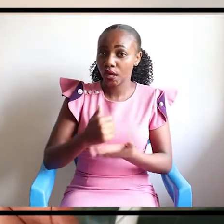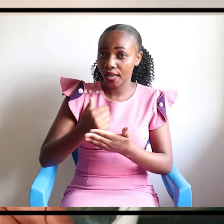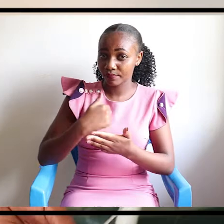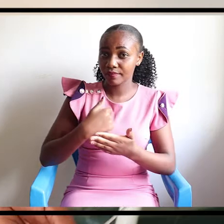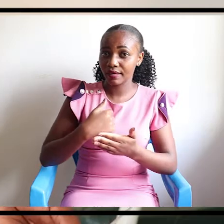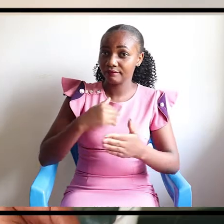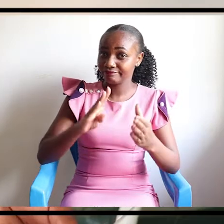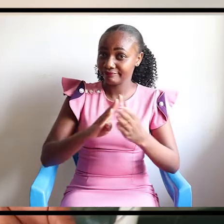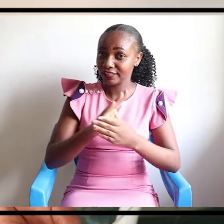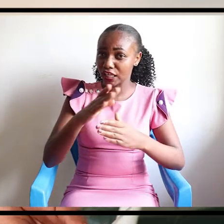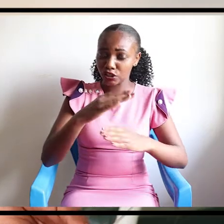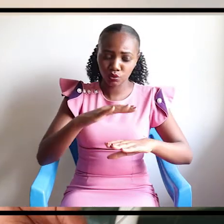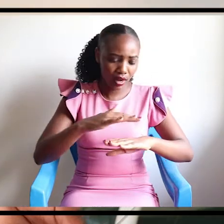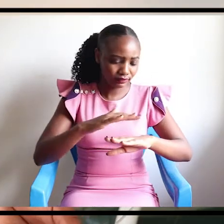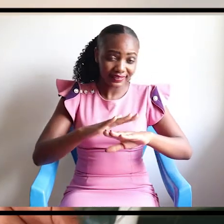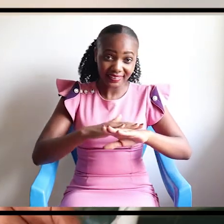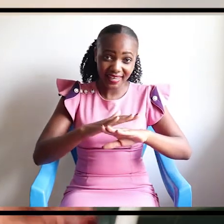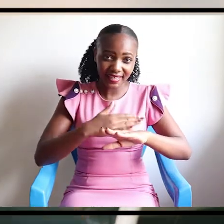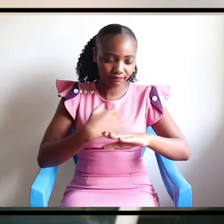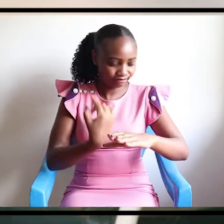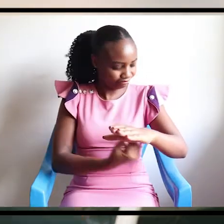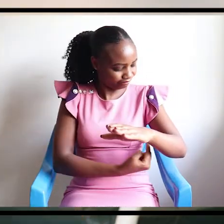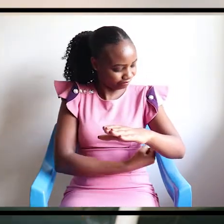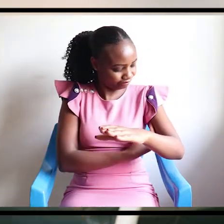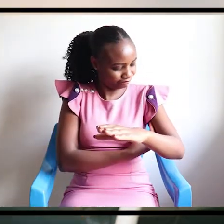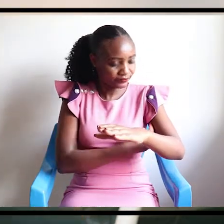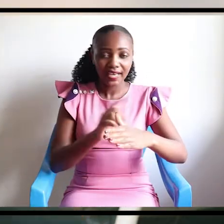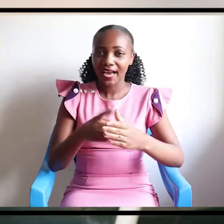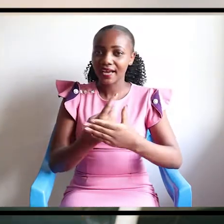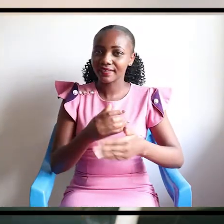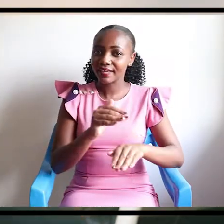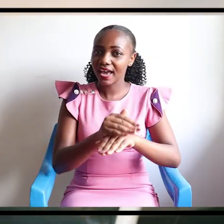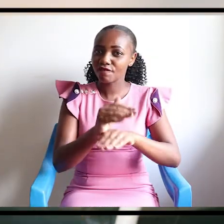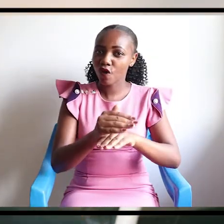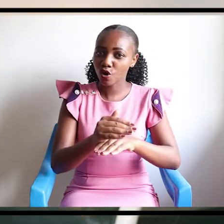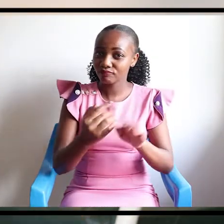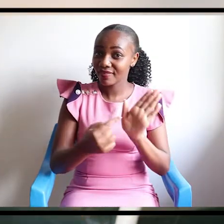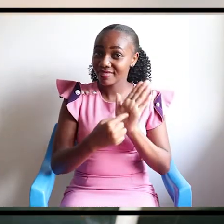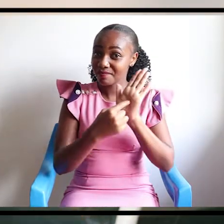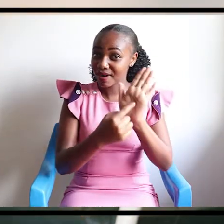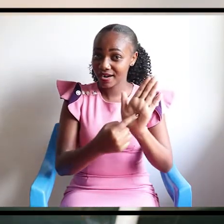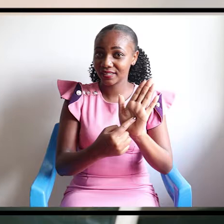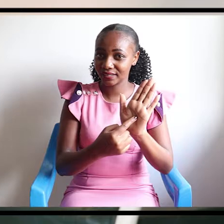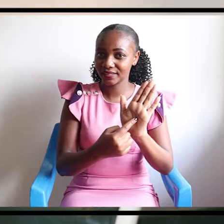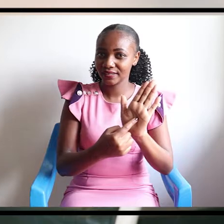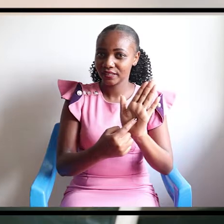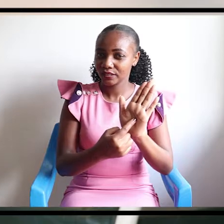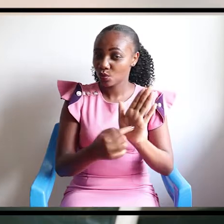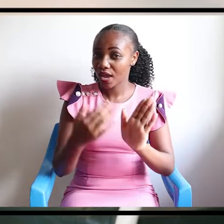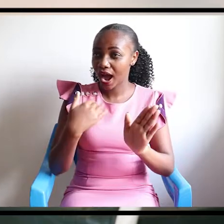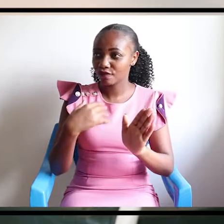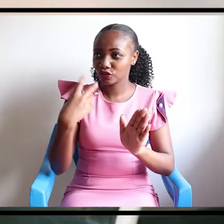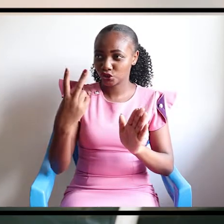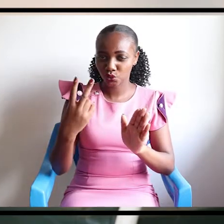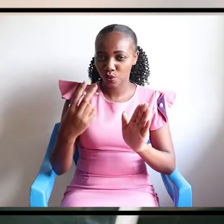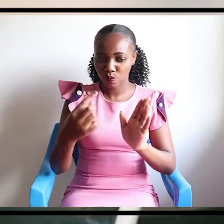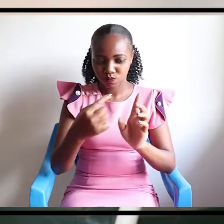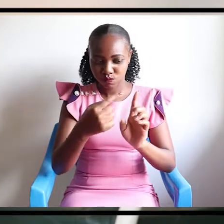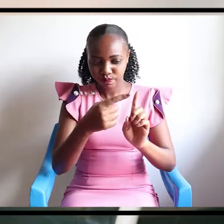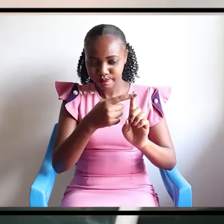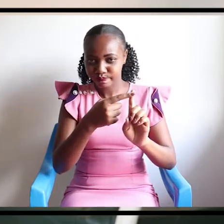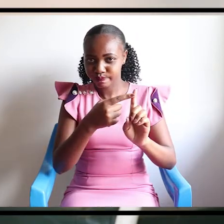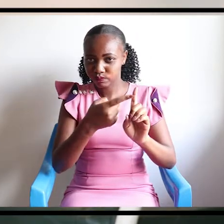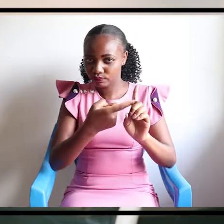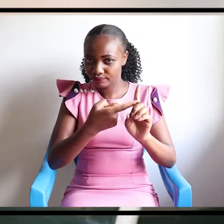skin. And the moment I put this inside your skin, I follow the markers. This is the beginning mark and this is the ending mark. I shouldn't go beyond the